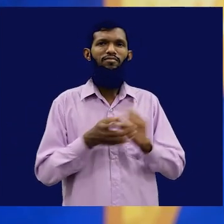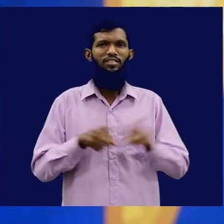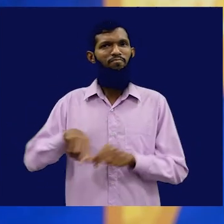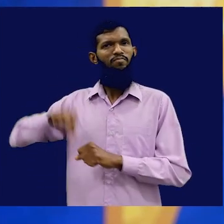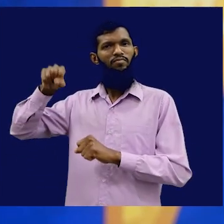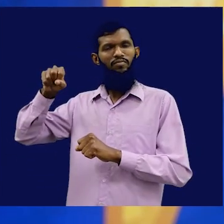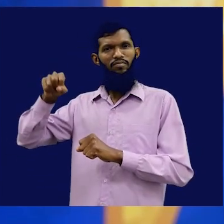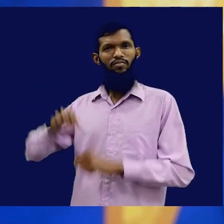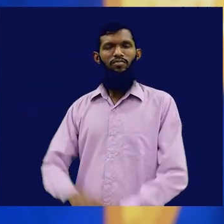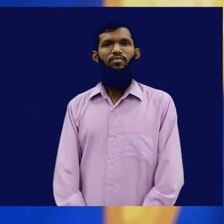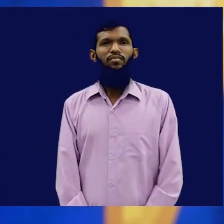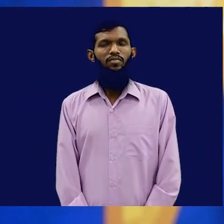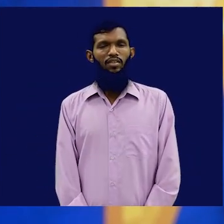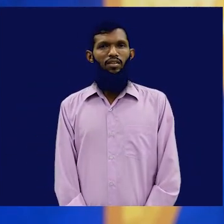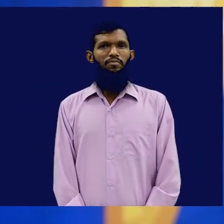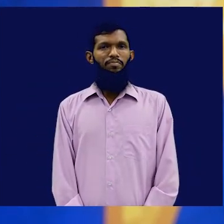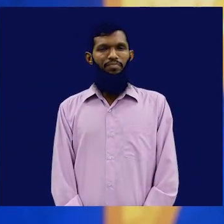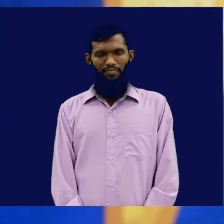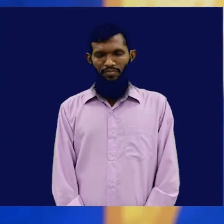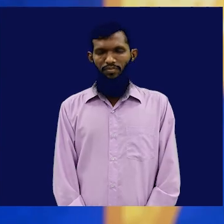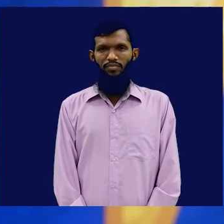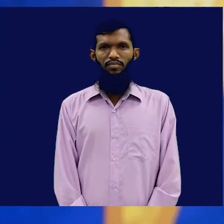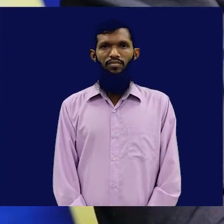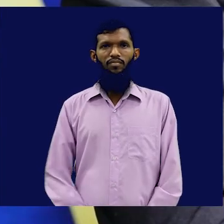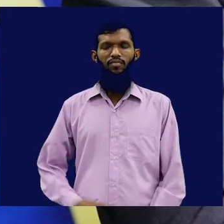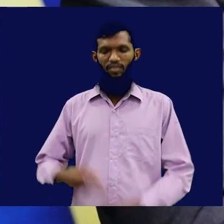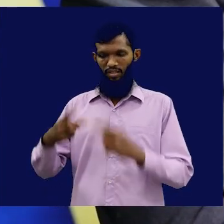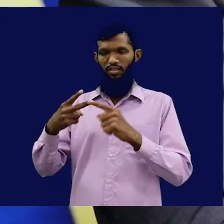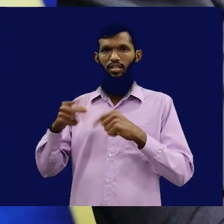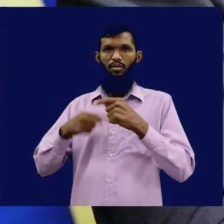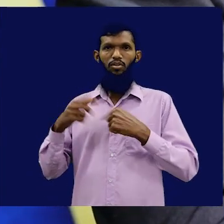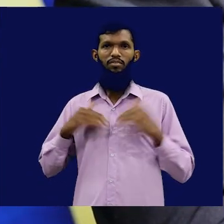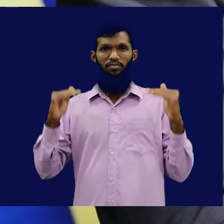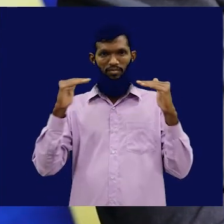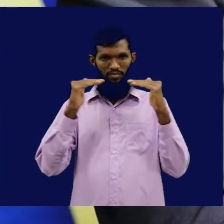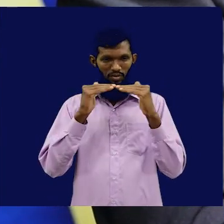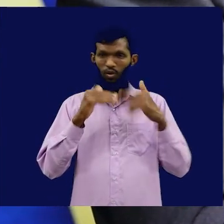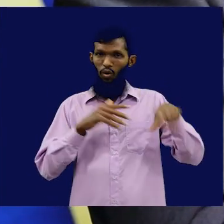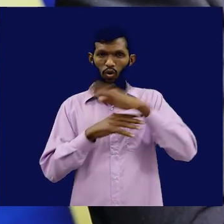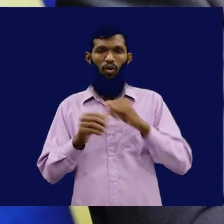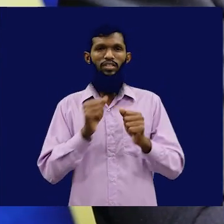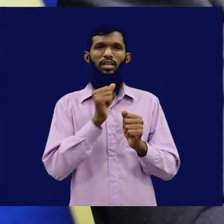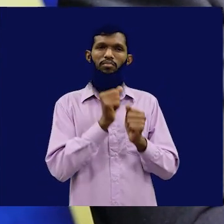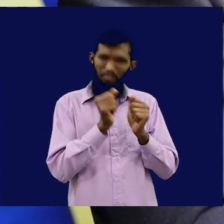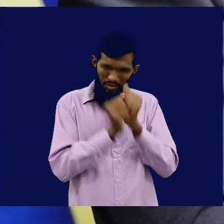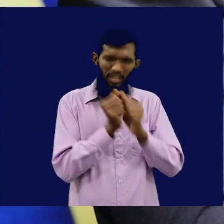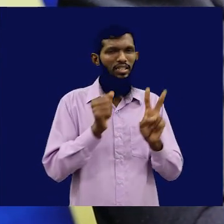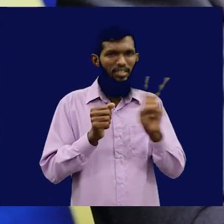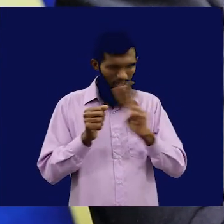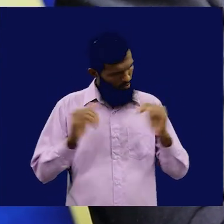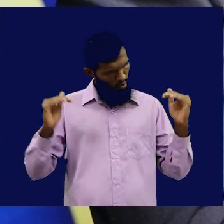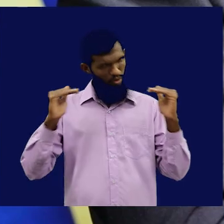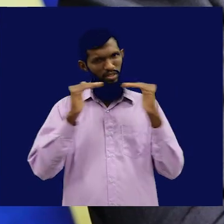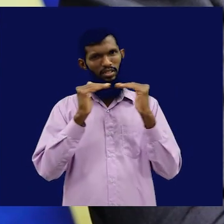justice, peace, and mutual respect in all our dealings. The second lesson is equality and brotherhood. The